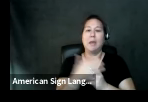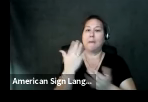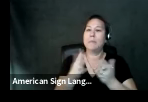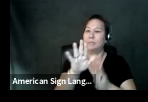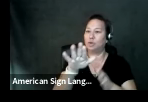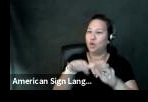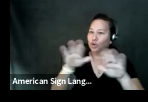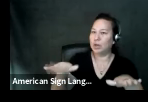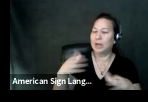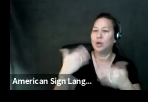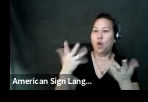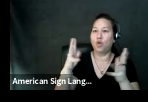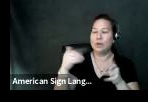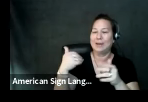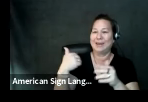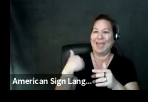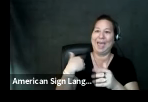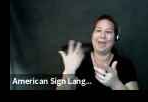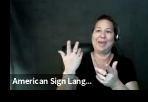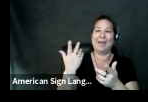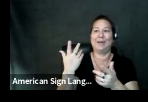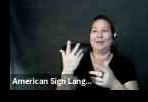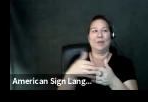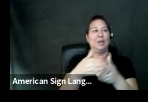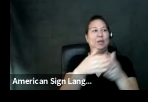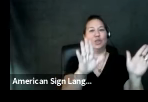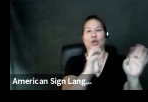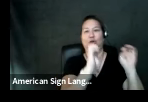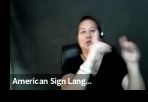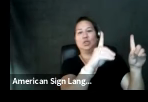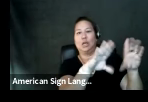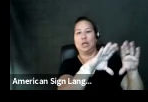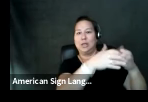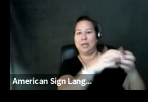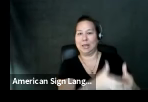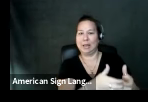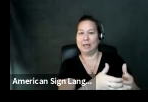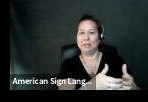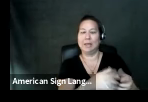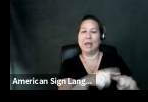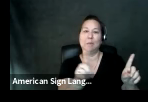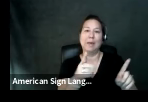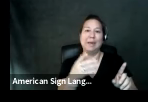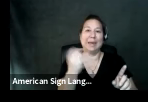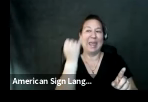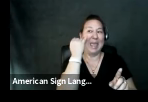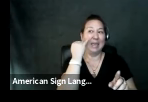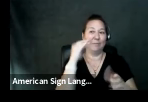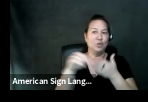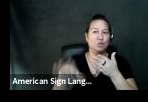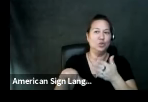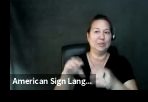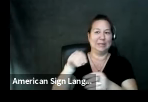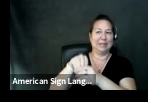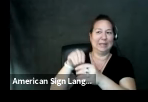they're spending most of their time in the gen ed class. But if they are in a special day class, you might ask